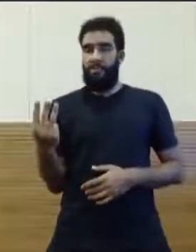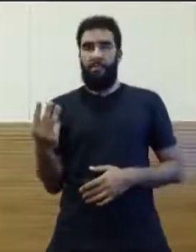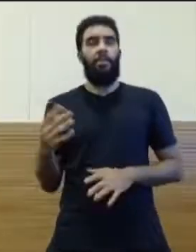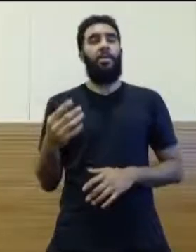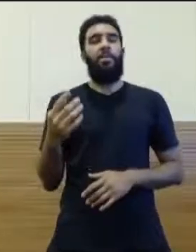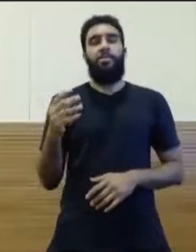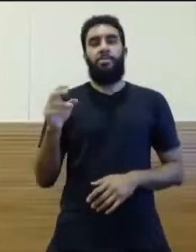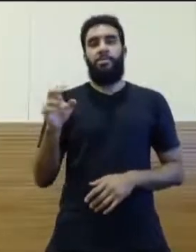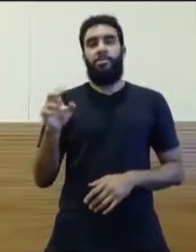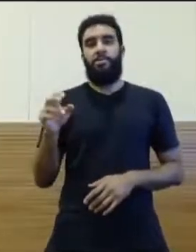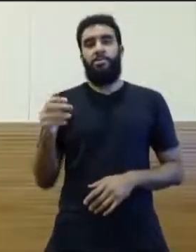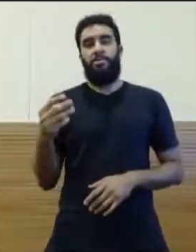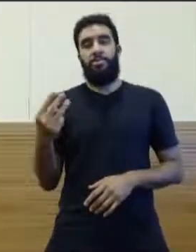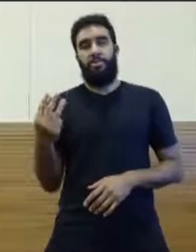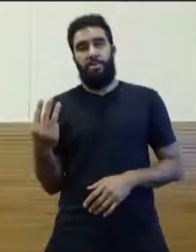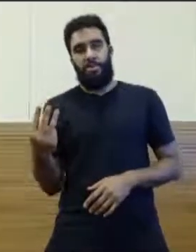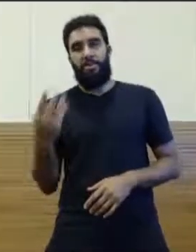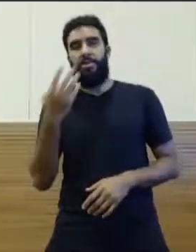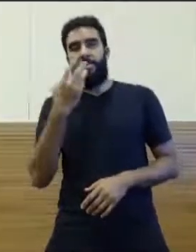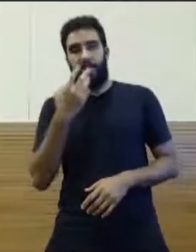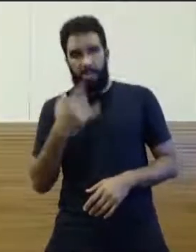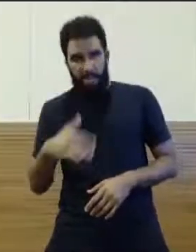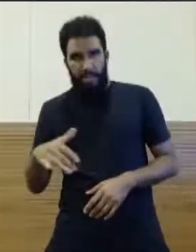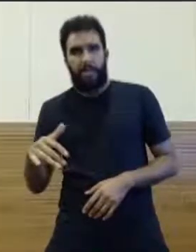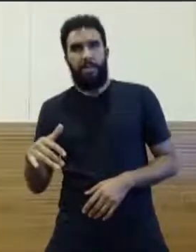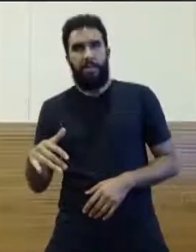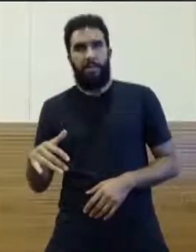in 3 of every 10 children,